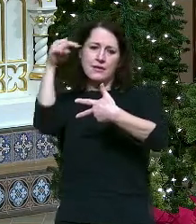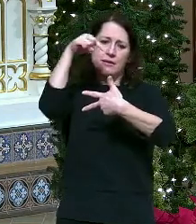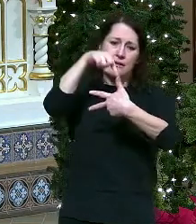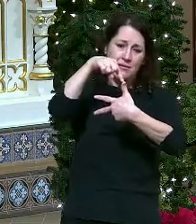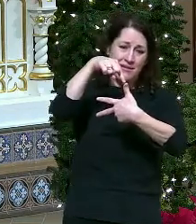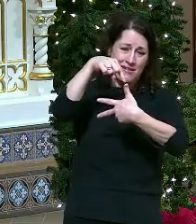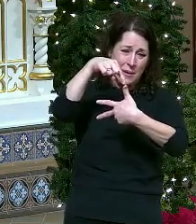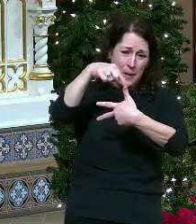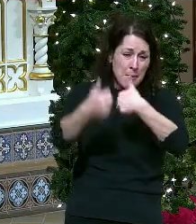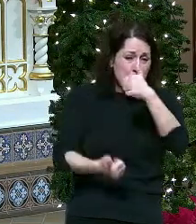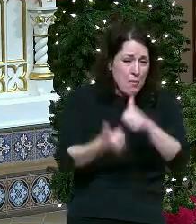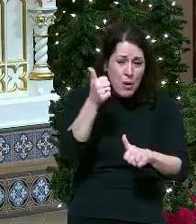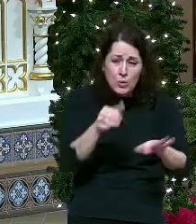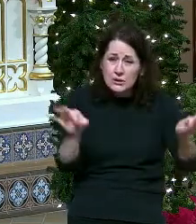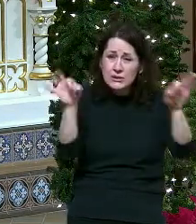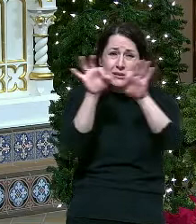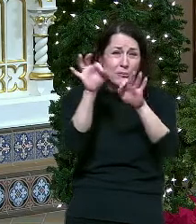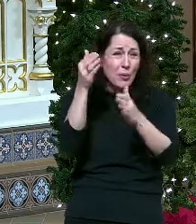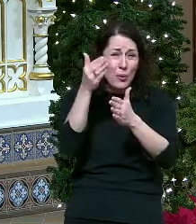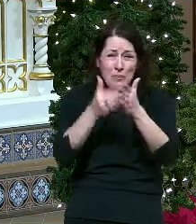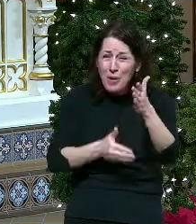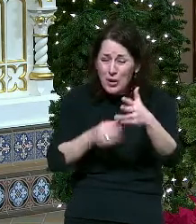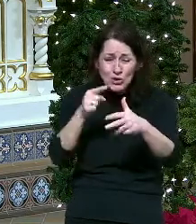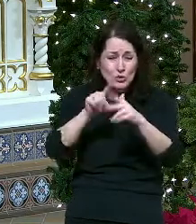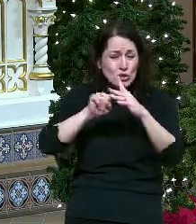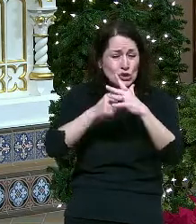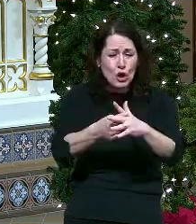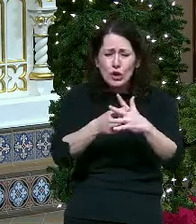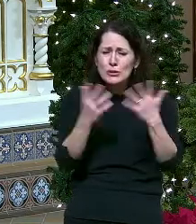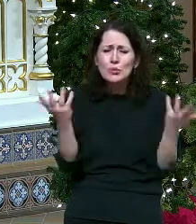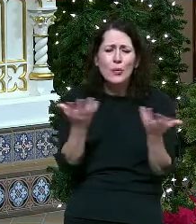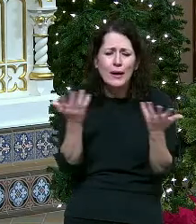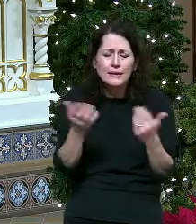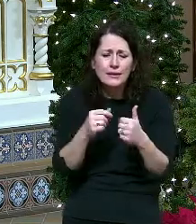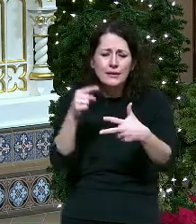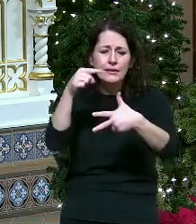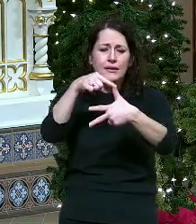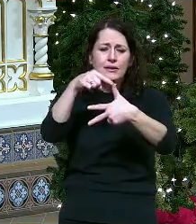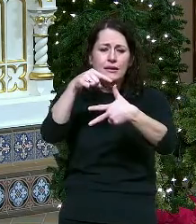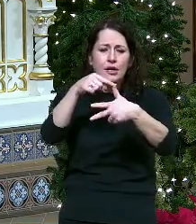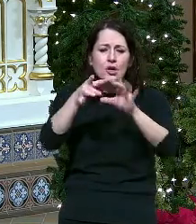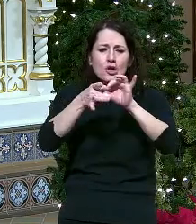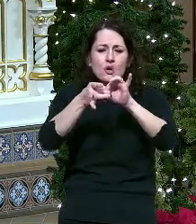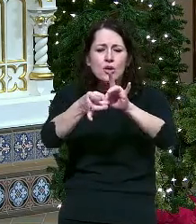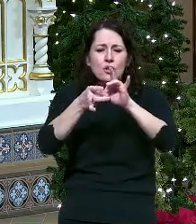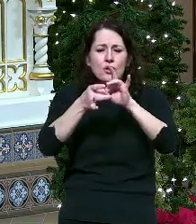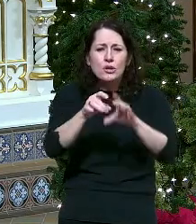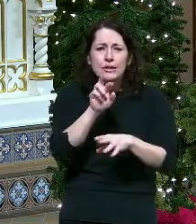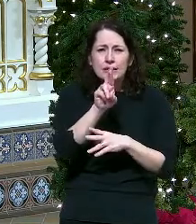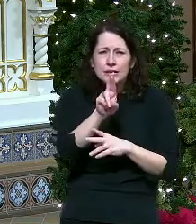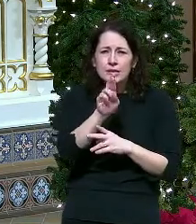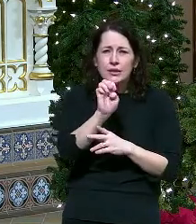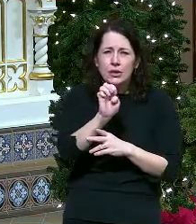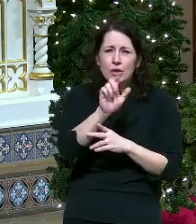the most important piece where we start is with relationship.